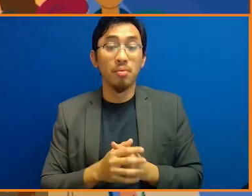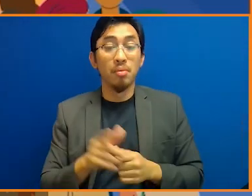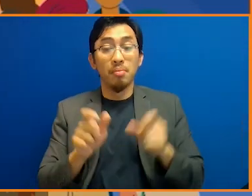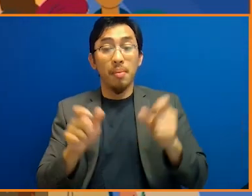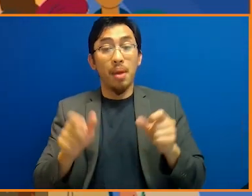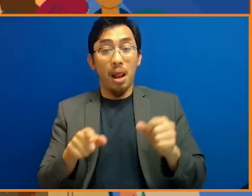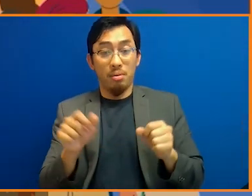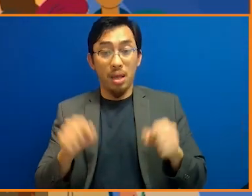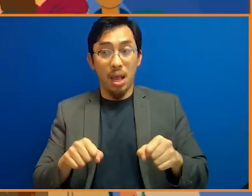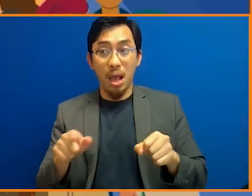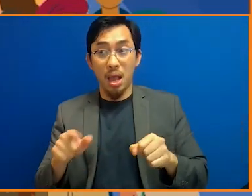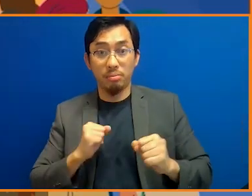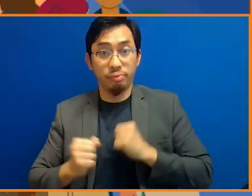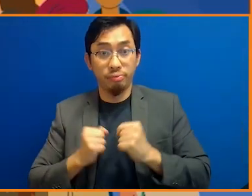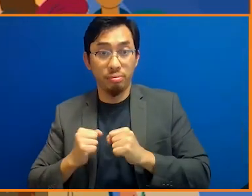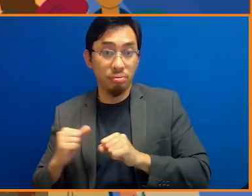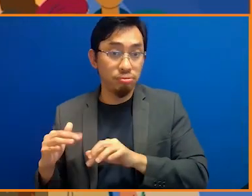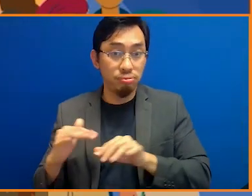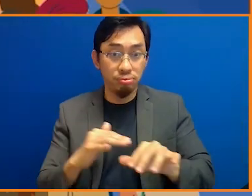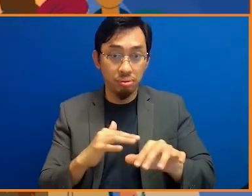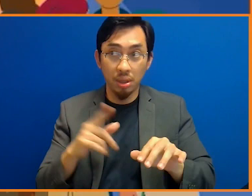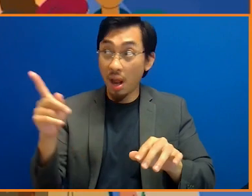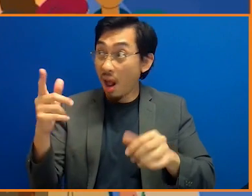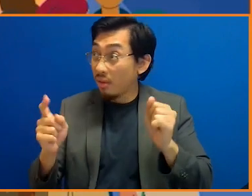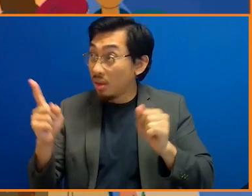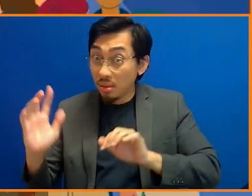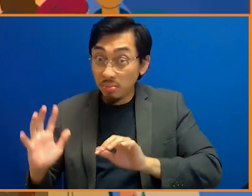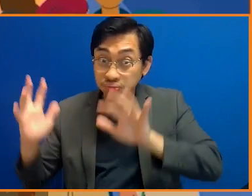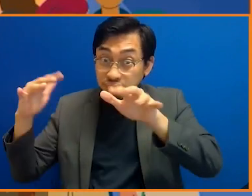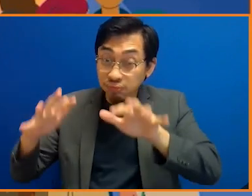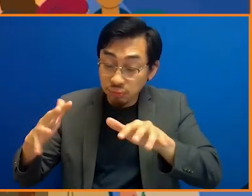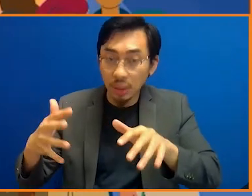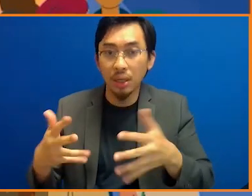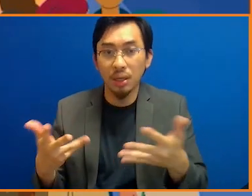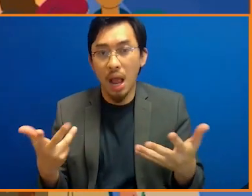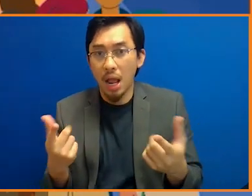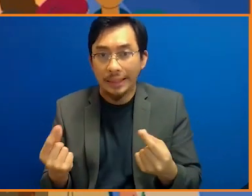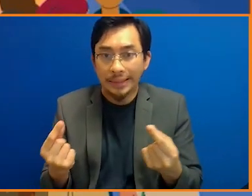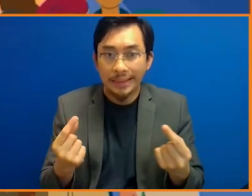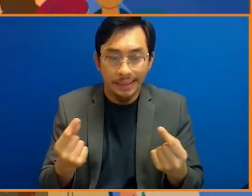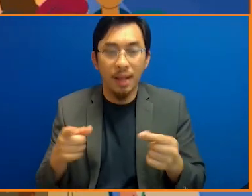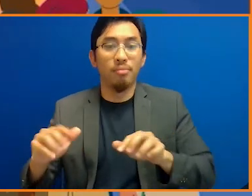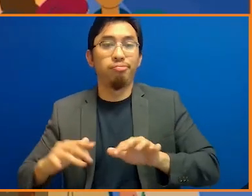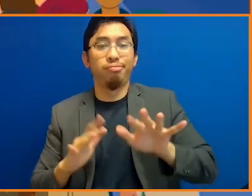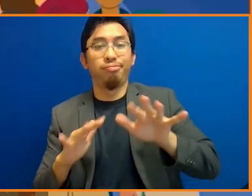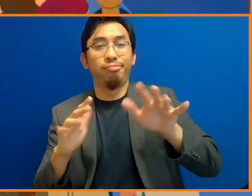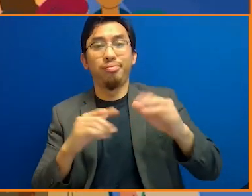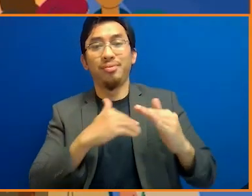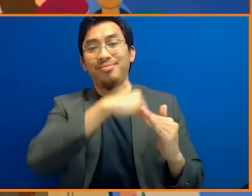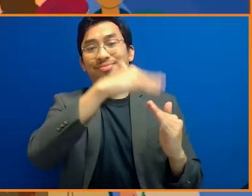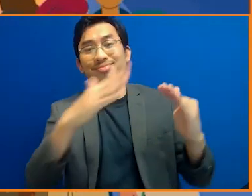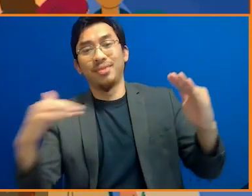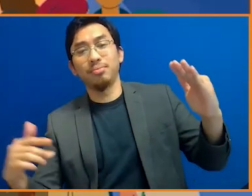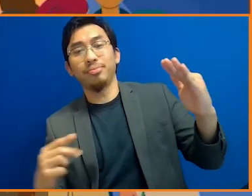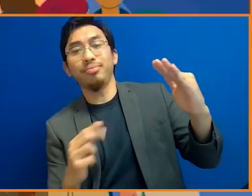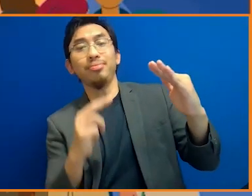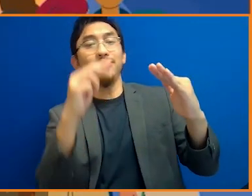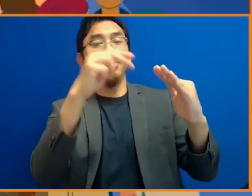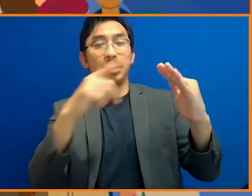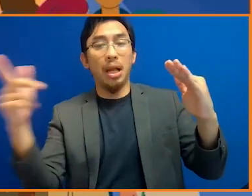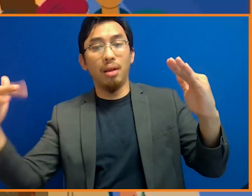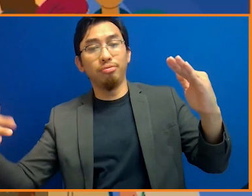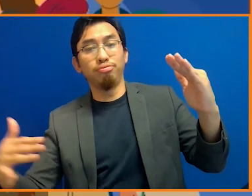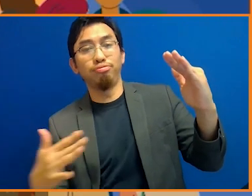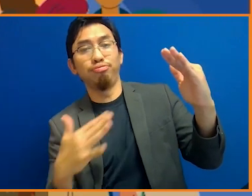prevent people from doing some evacuation. So for such a large tsunami,